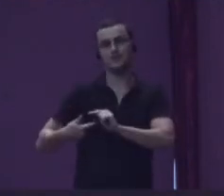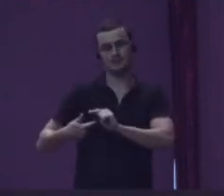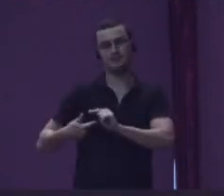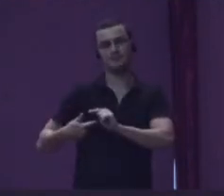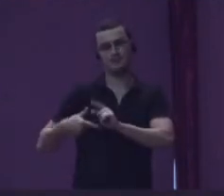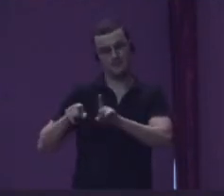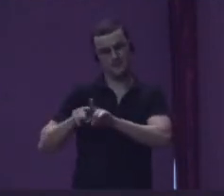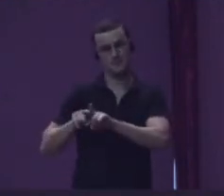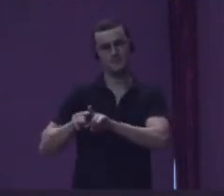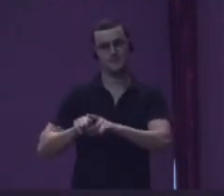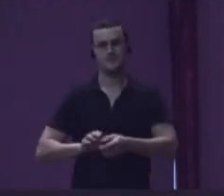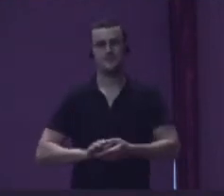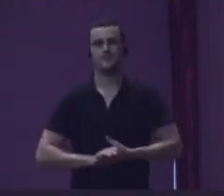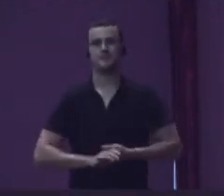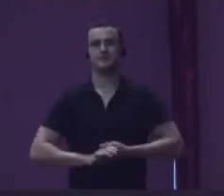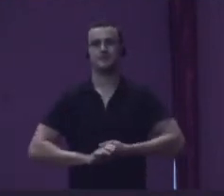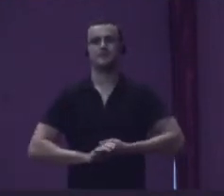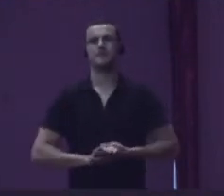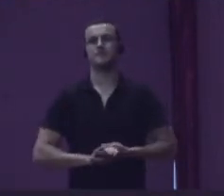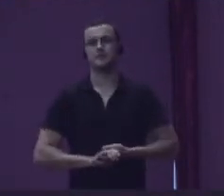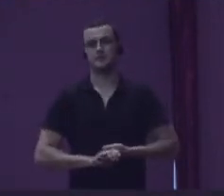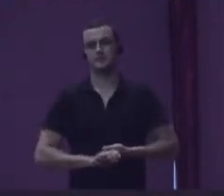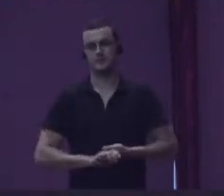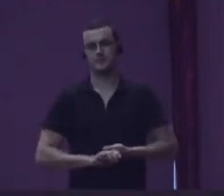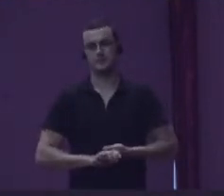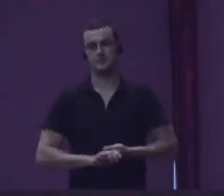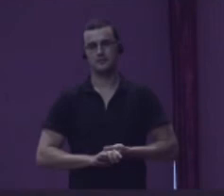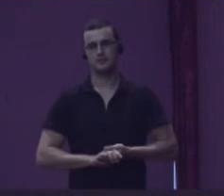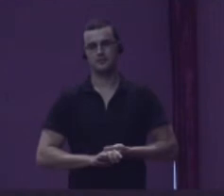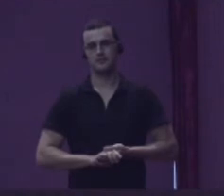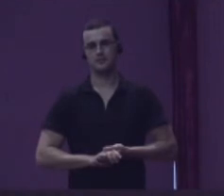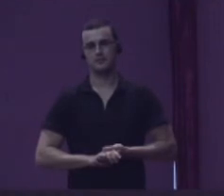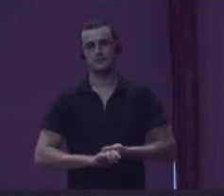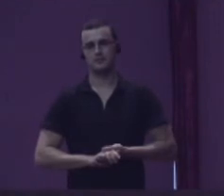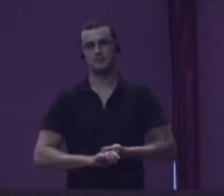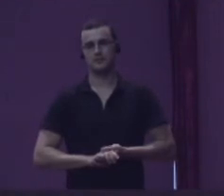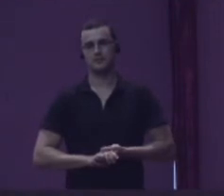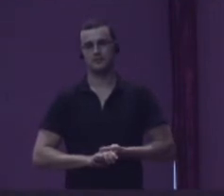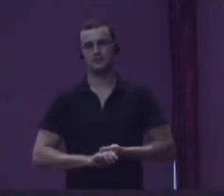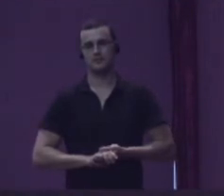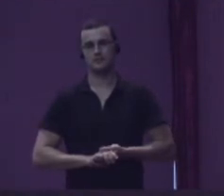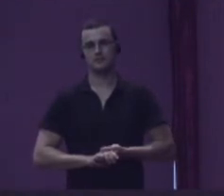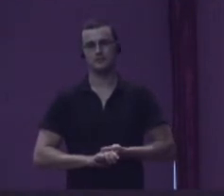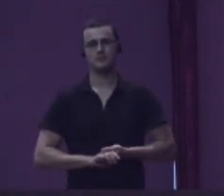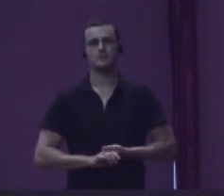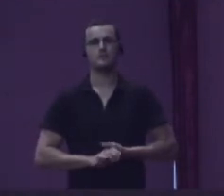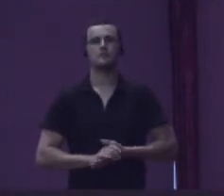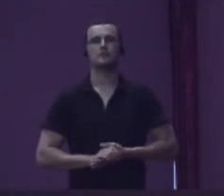In other, so I think in terms of